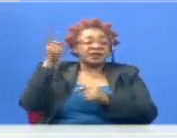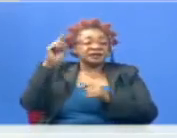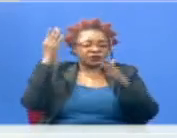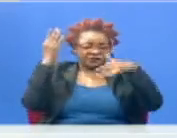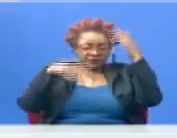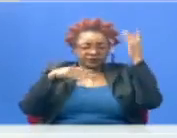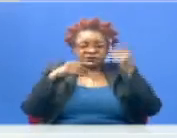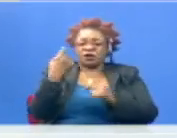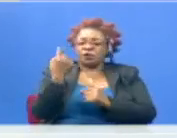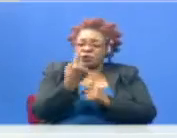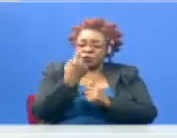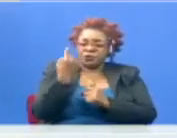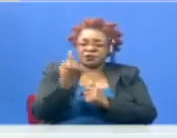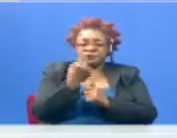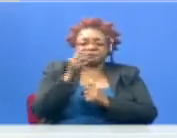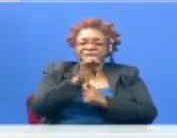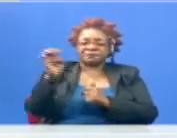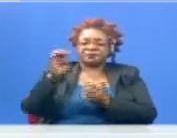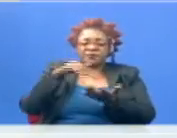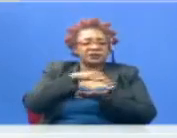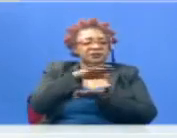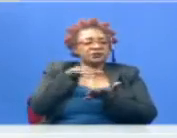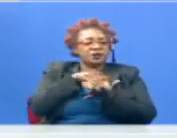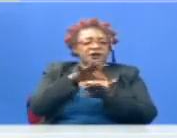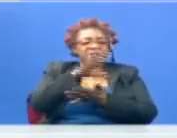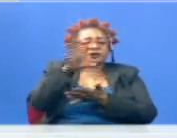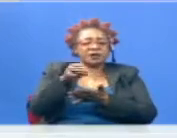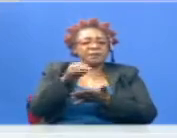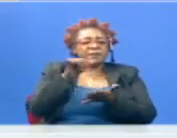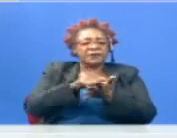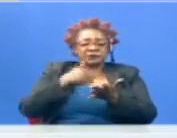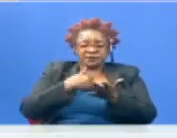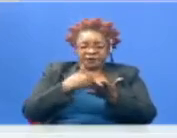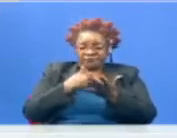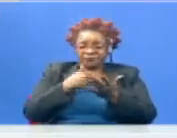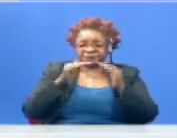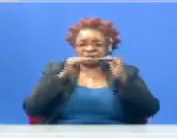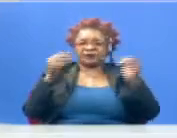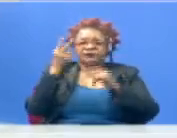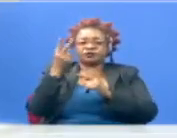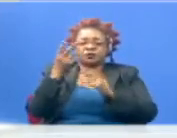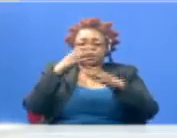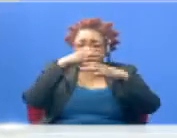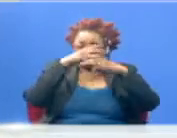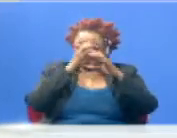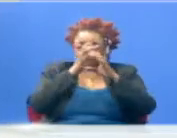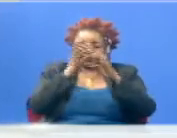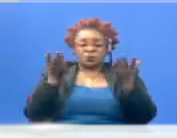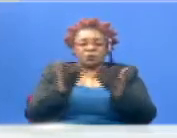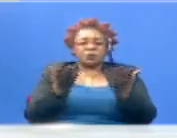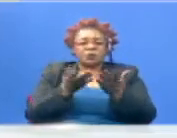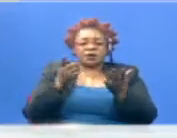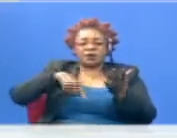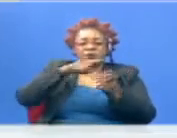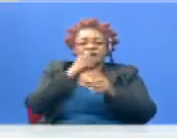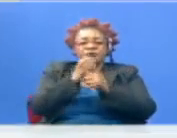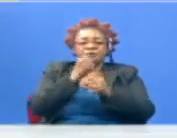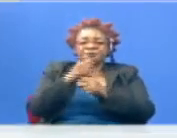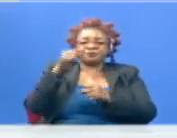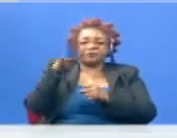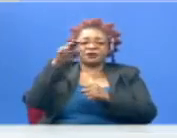only university in East and Central Africa that has got a biosafety level 2 laboratory where we do GMO work